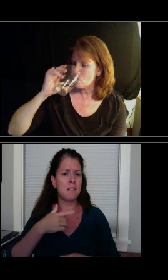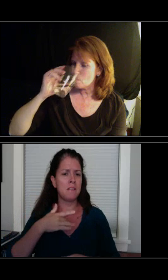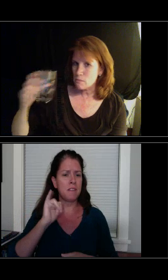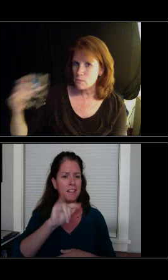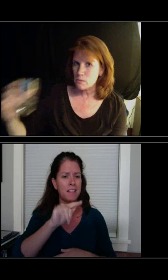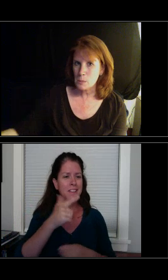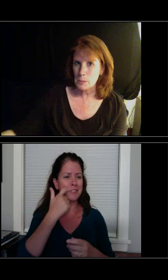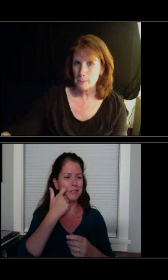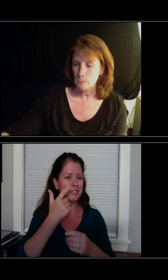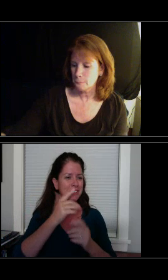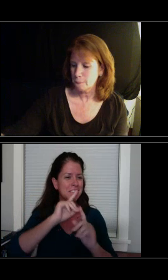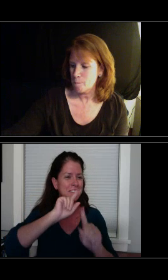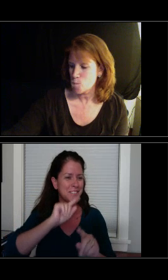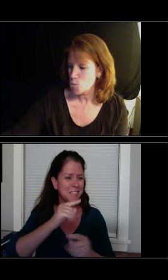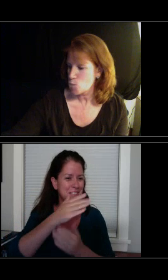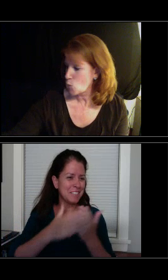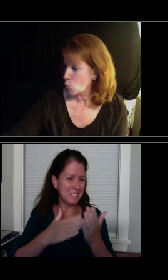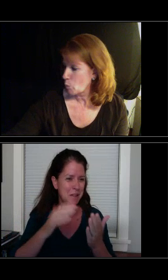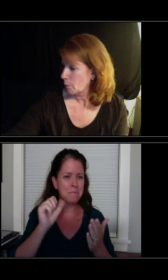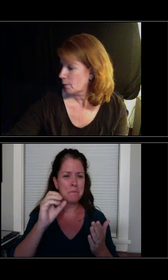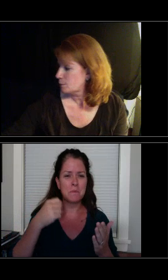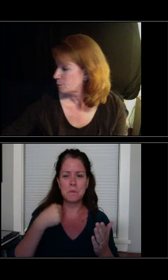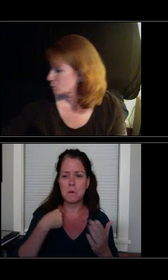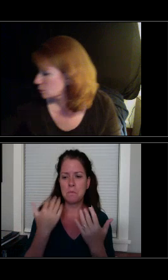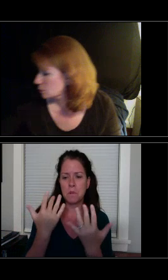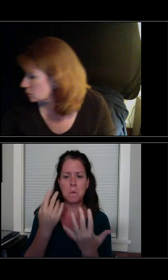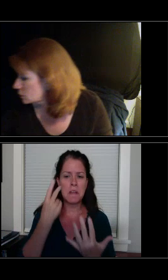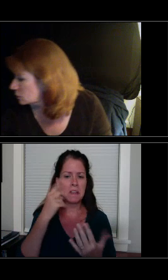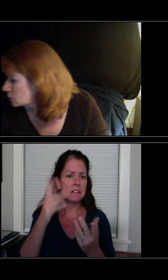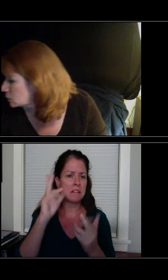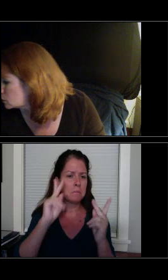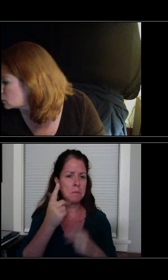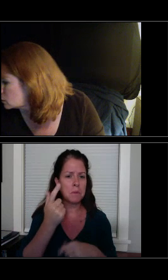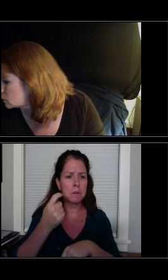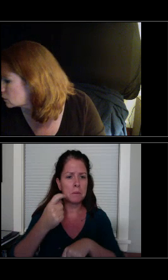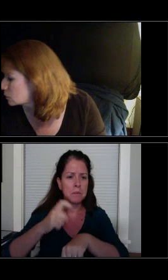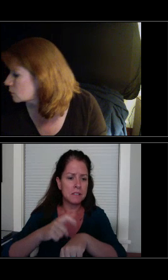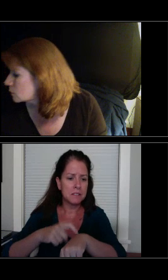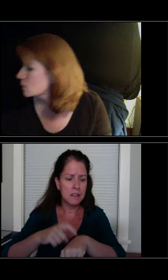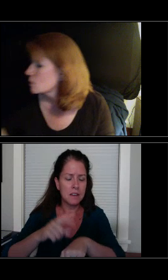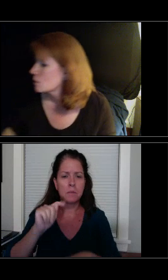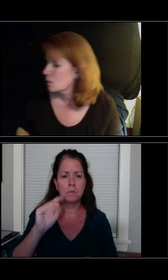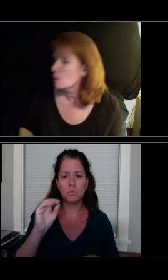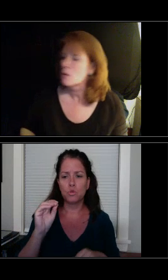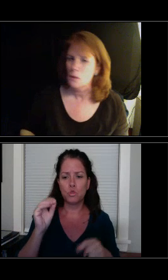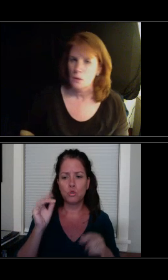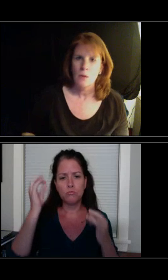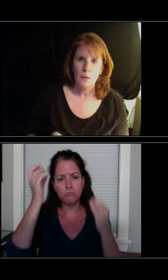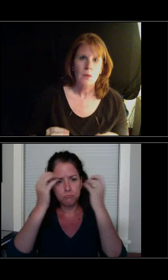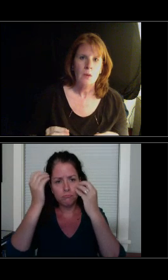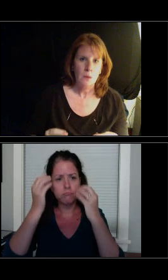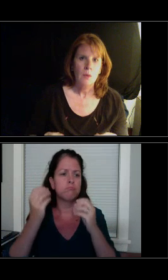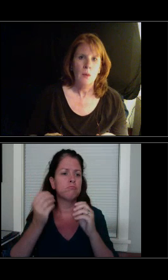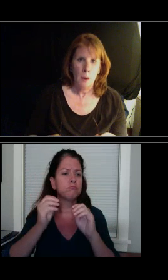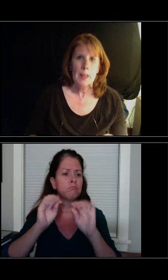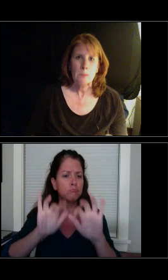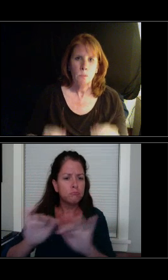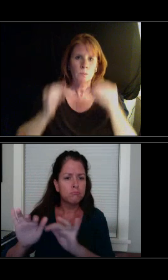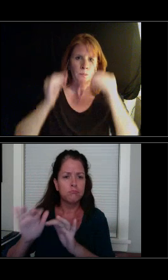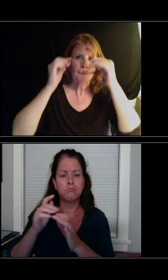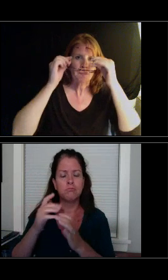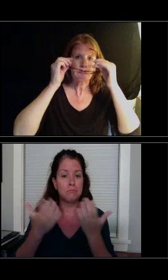We have a few questions that have already come up in the feed, but you have actually answered some of the questions, so we're going to wait and give people a little bit more